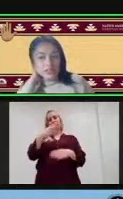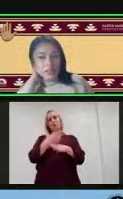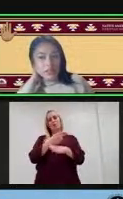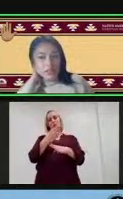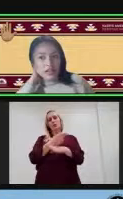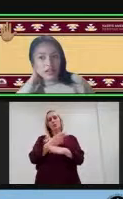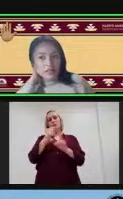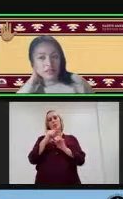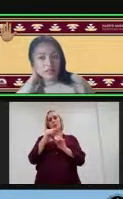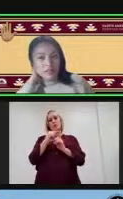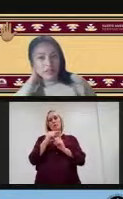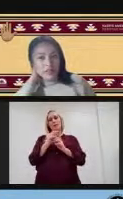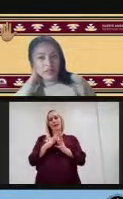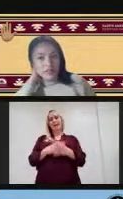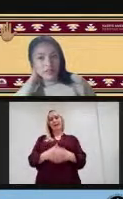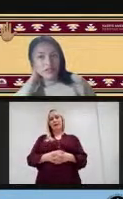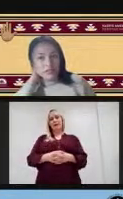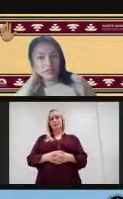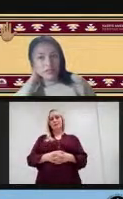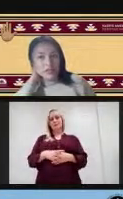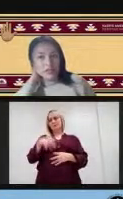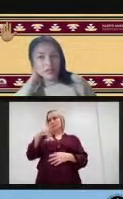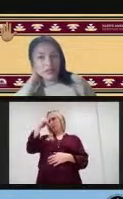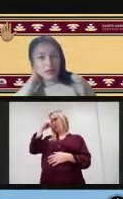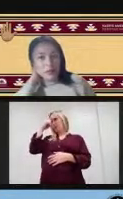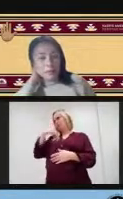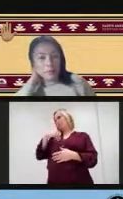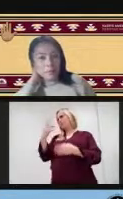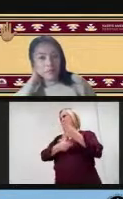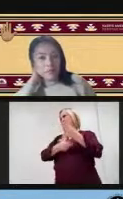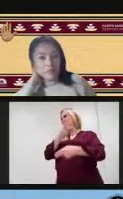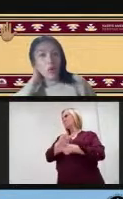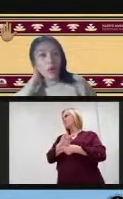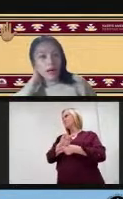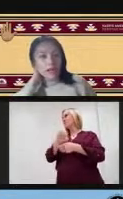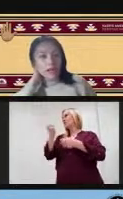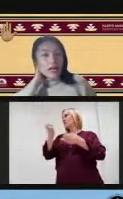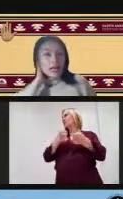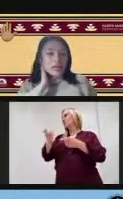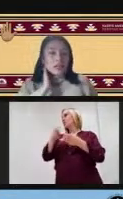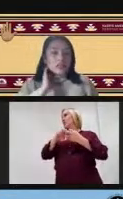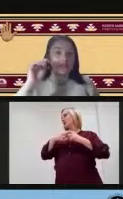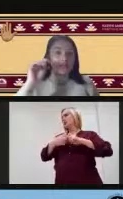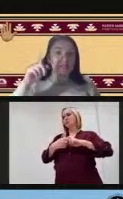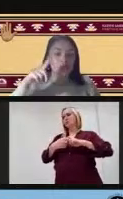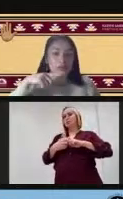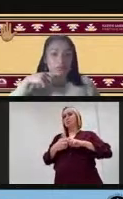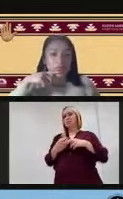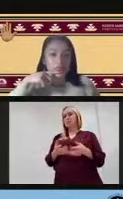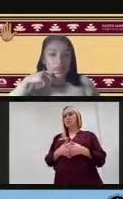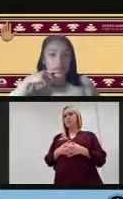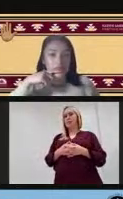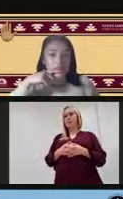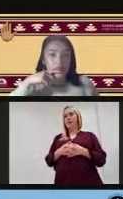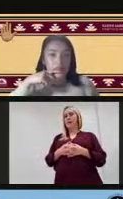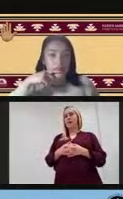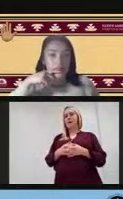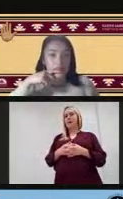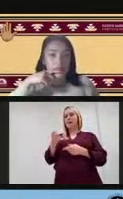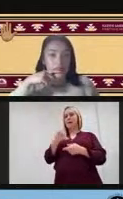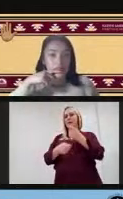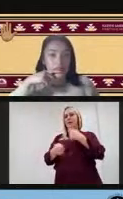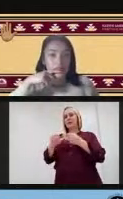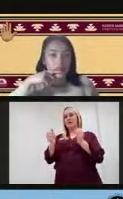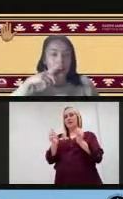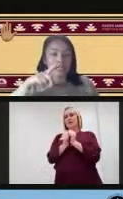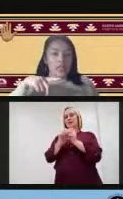of. I think we had a version control issue maybe. So okay. I think I had replaced it with